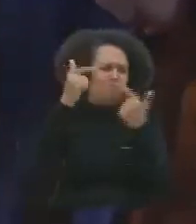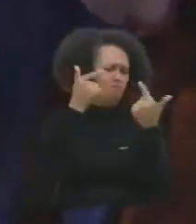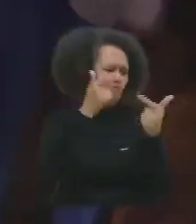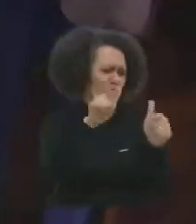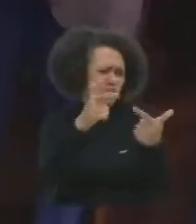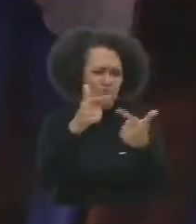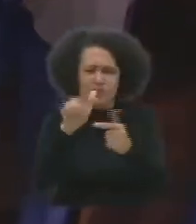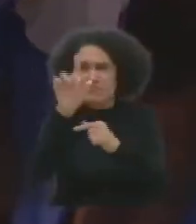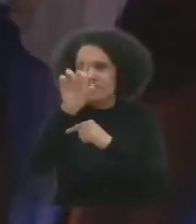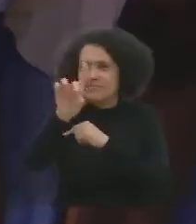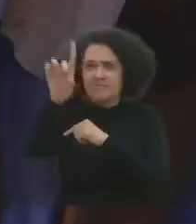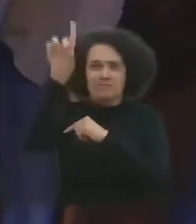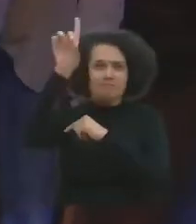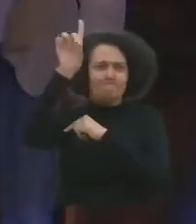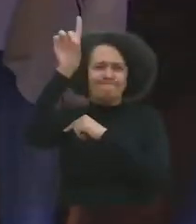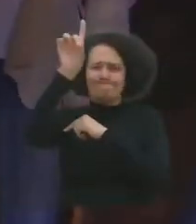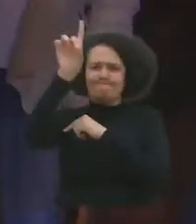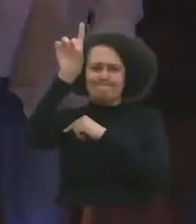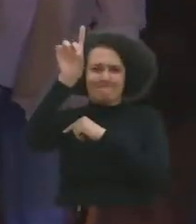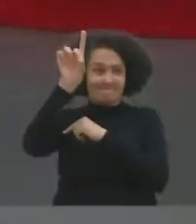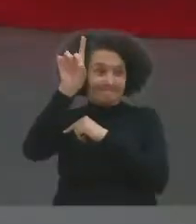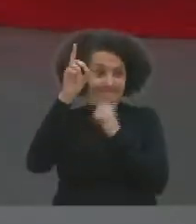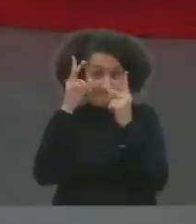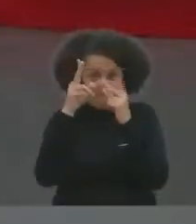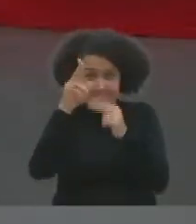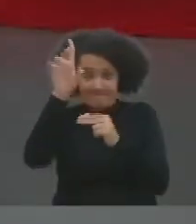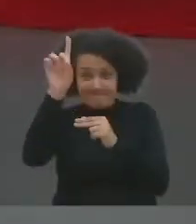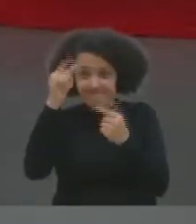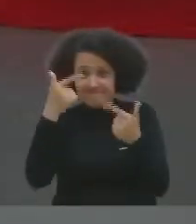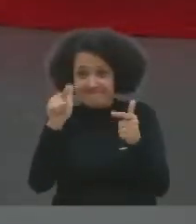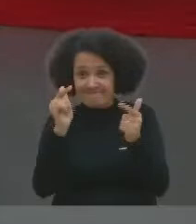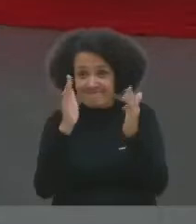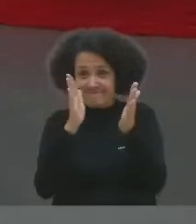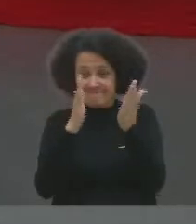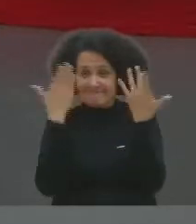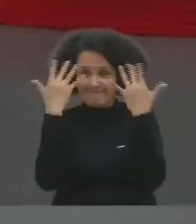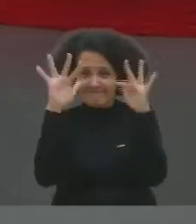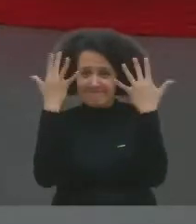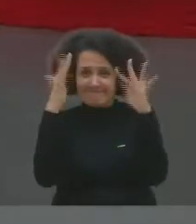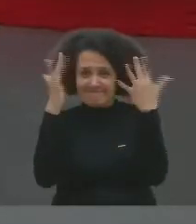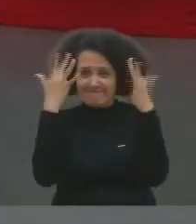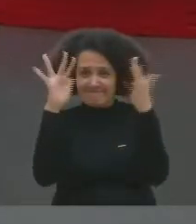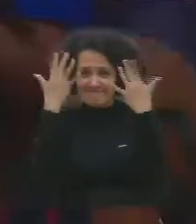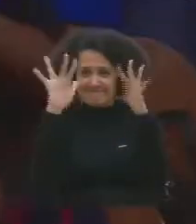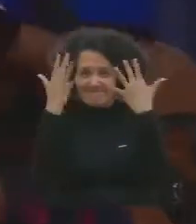Quem como Deus? Quem como Deus? Quem como Deus? Amém. Uma salva de palmas ao